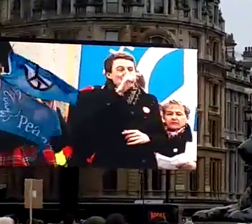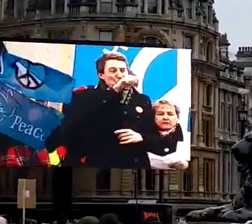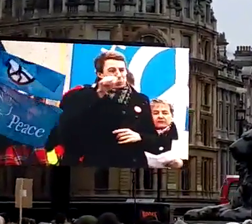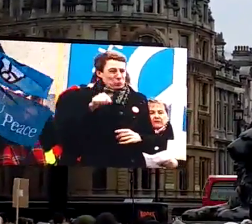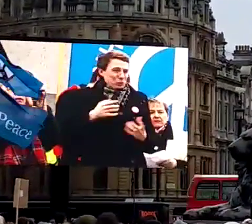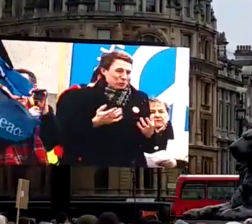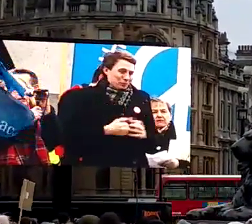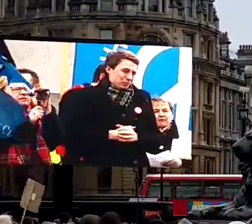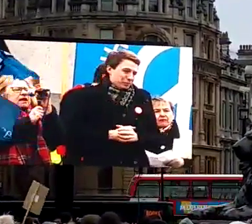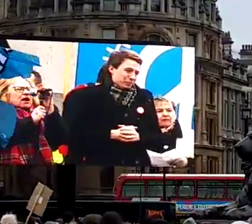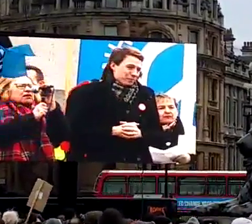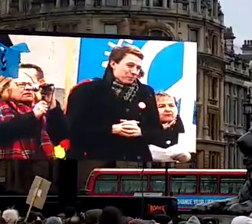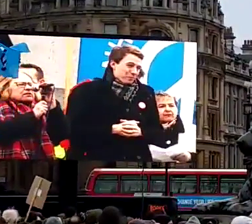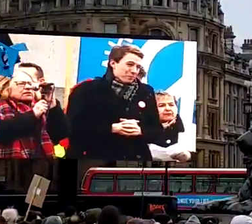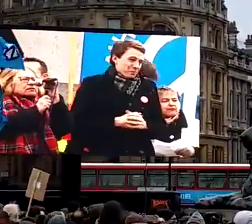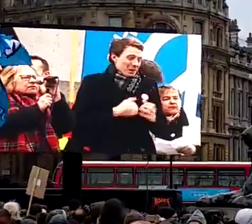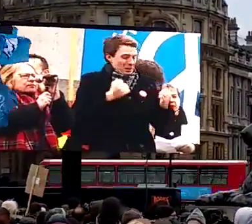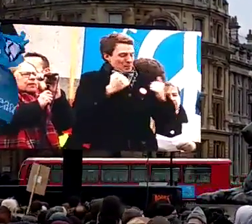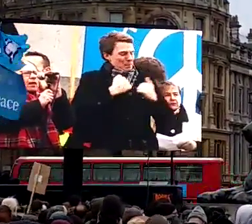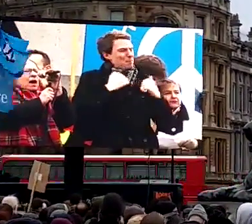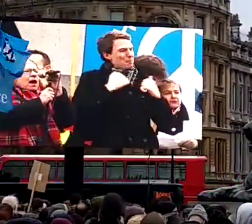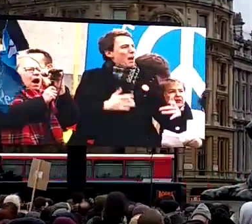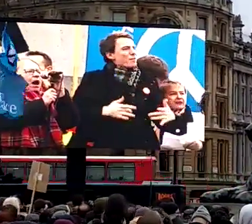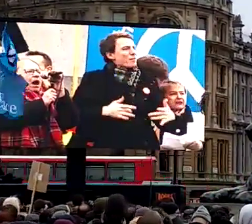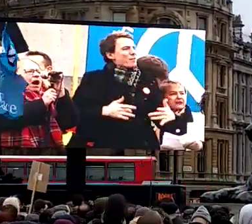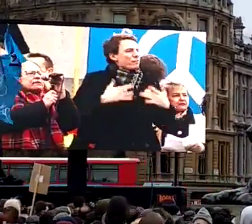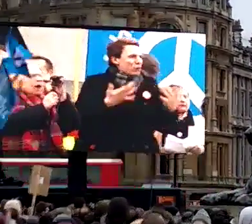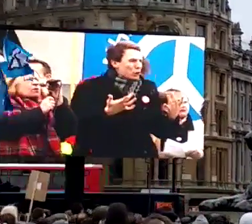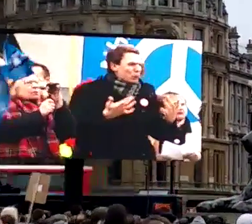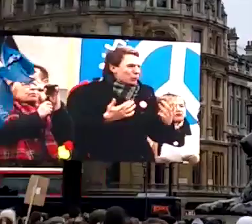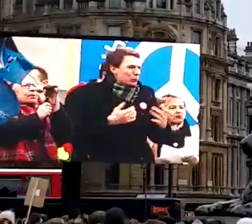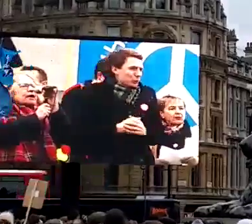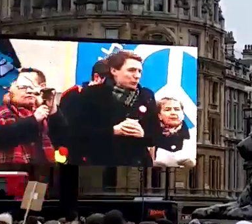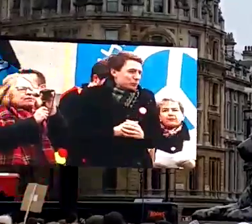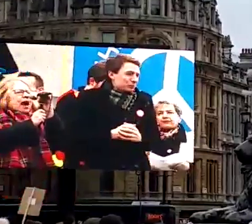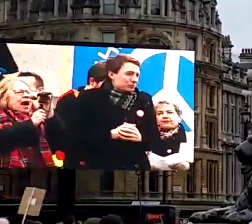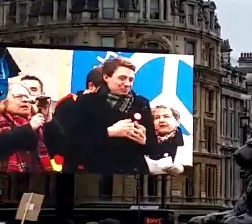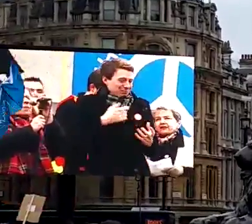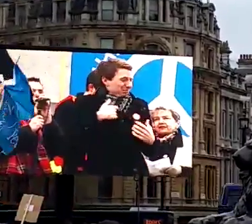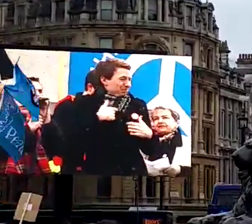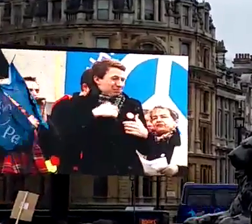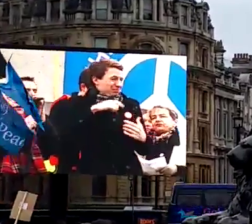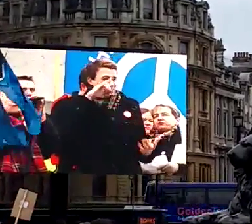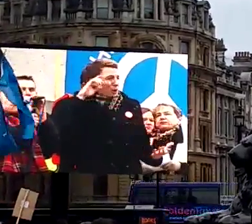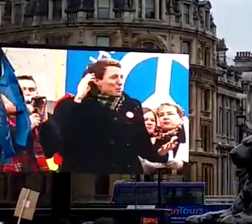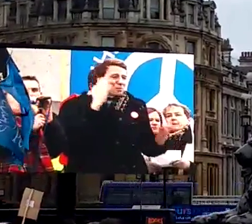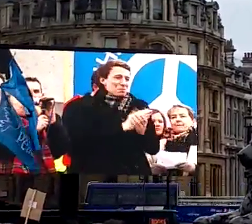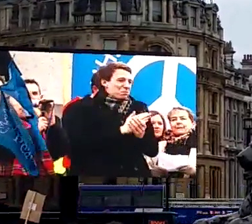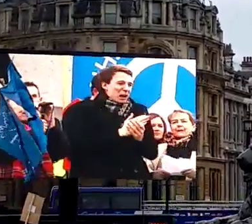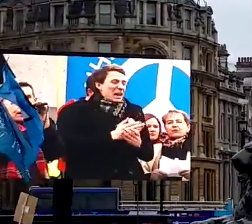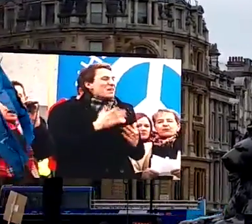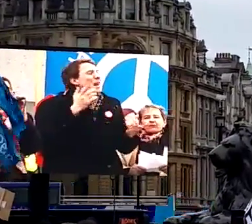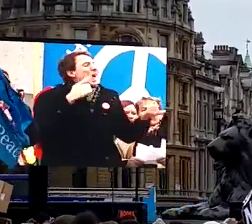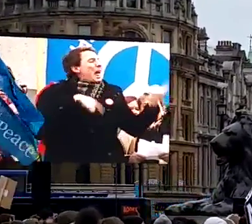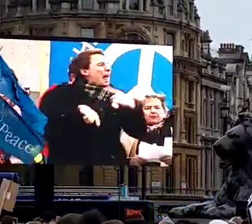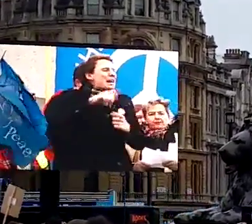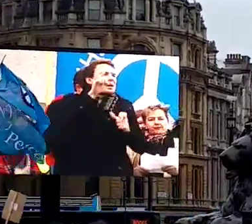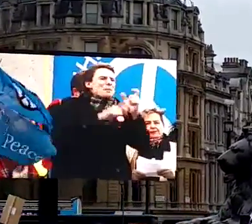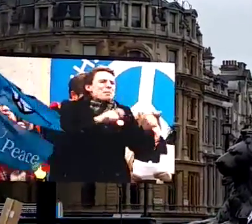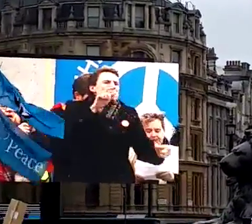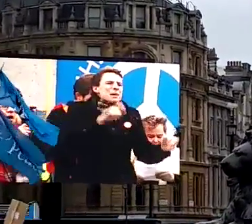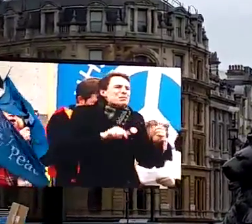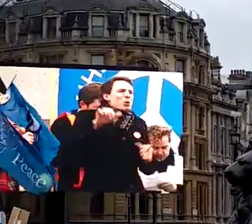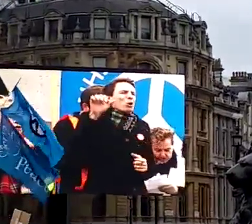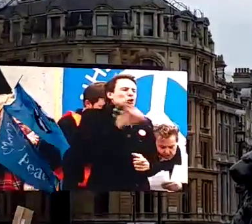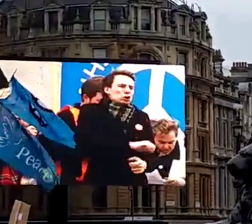And as far as I'm concerned, I don't believe that anybody should have to suffer the